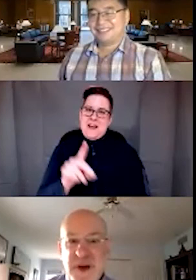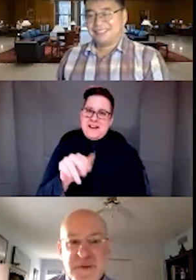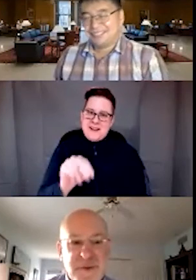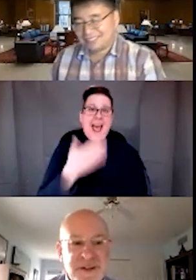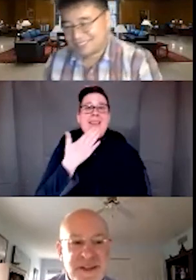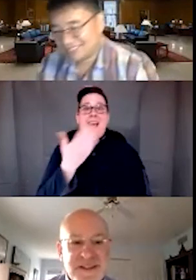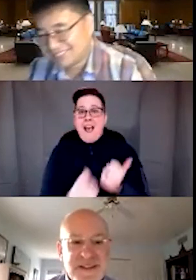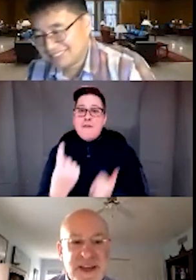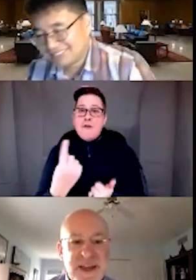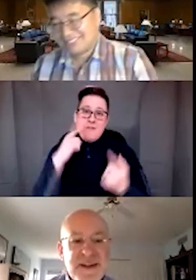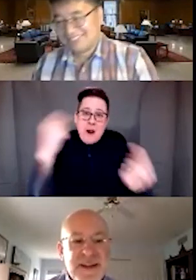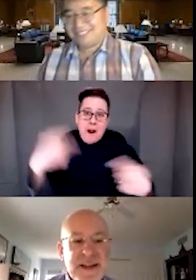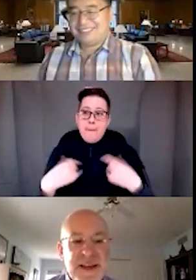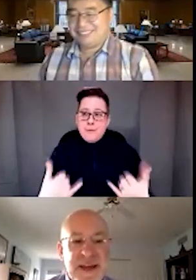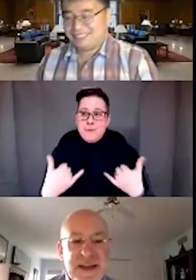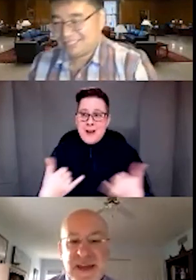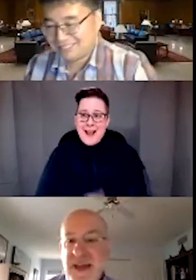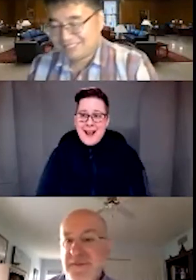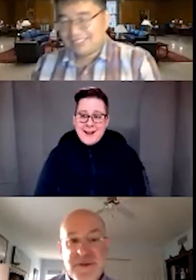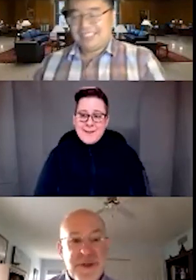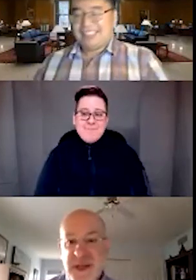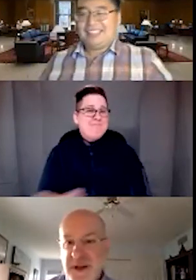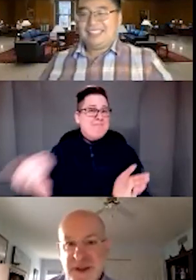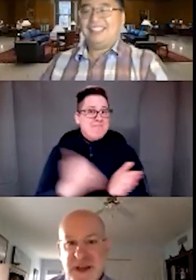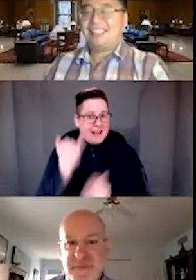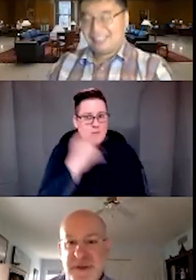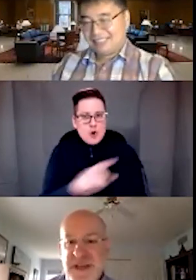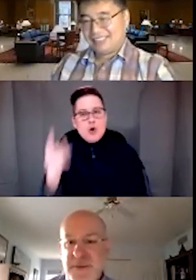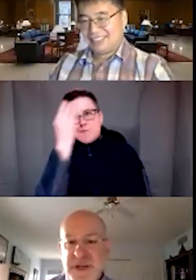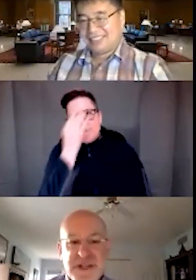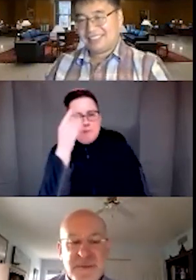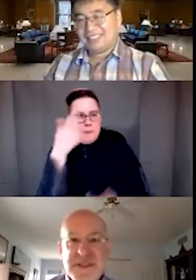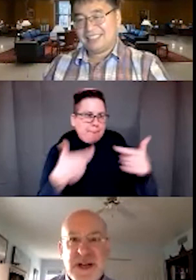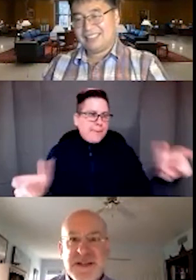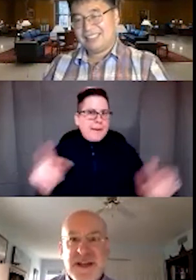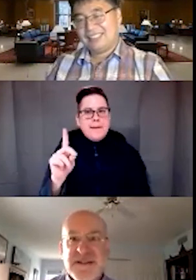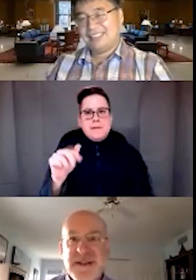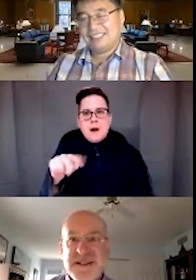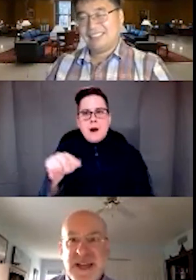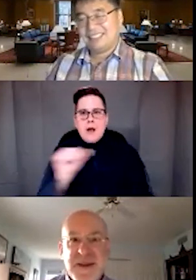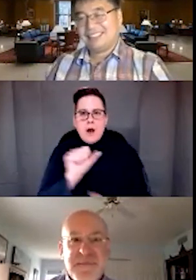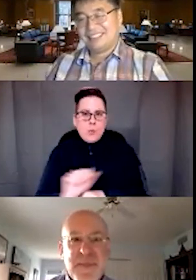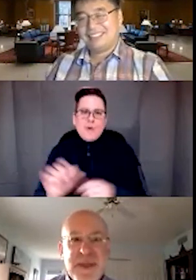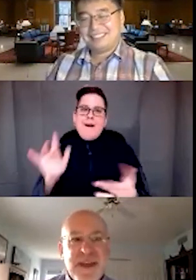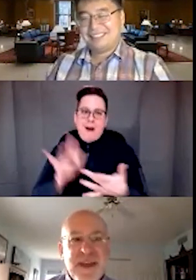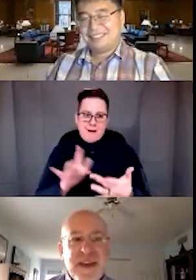to everybody for attending today. And again, if you're thinking of any kind of big data project, please contact